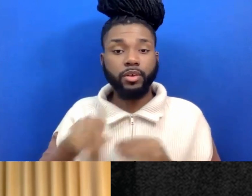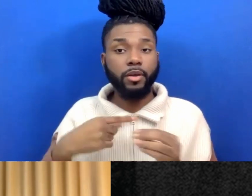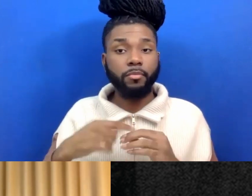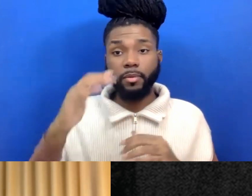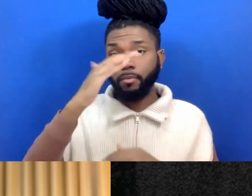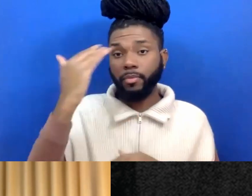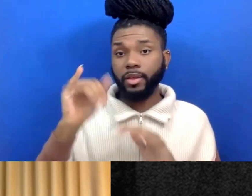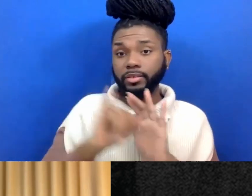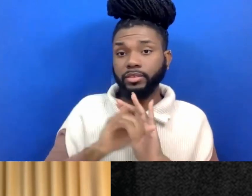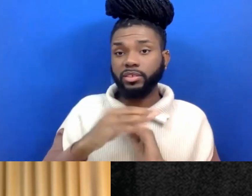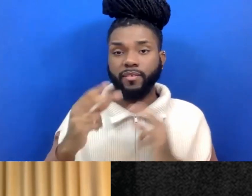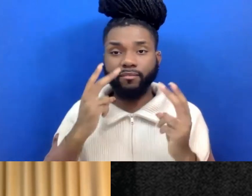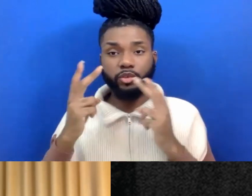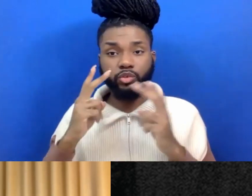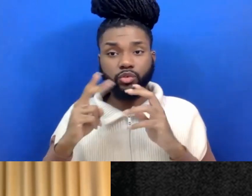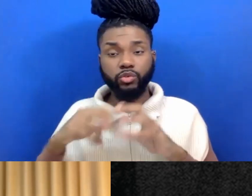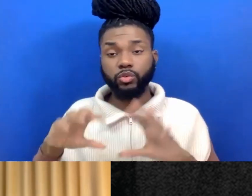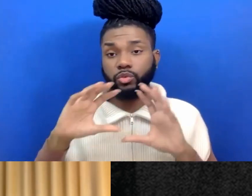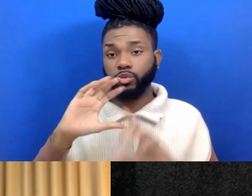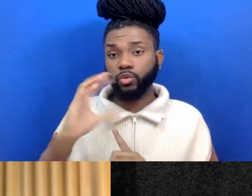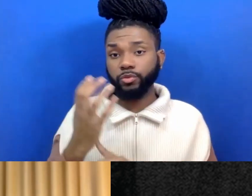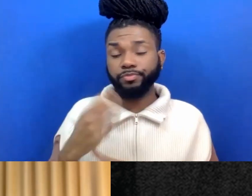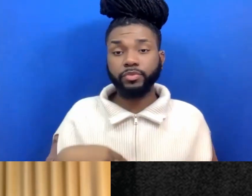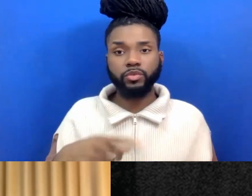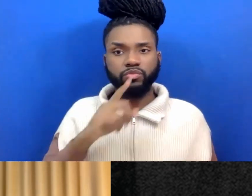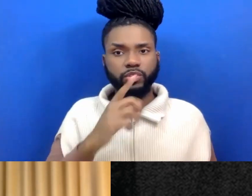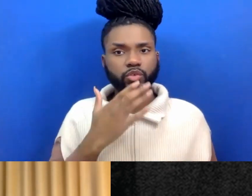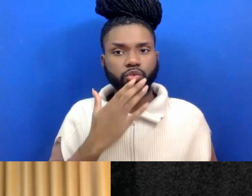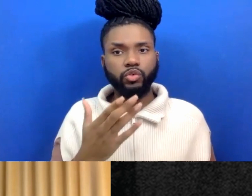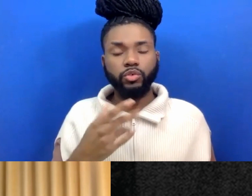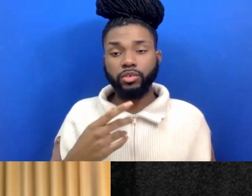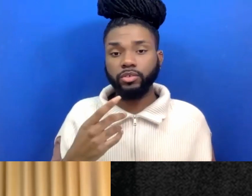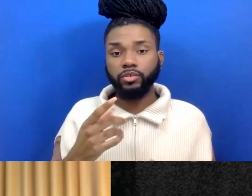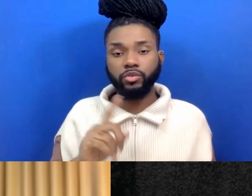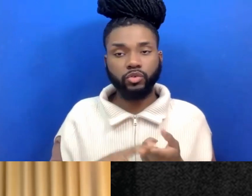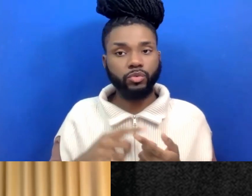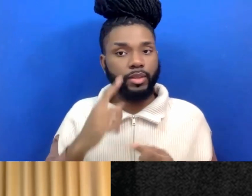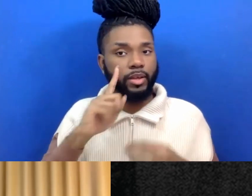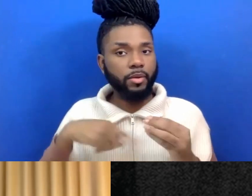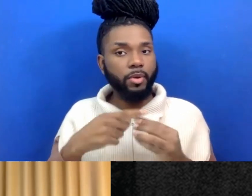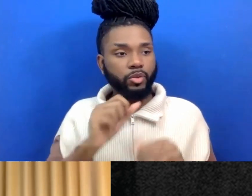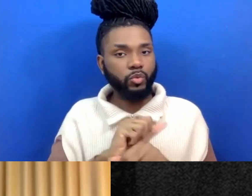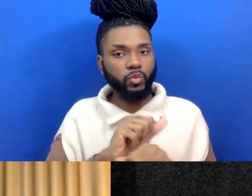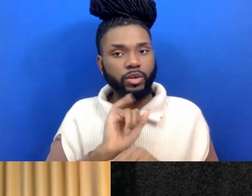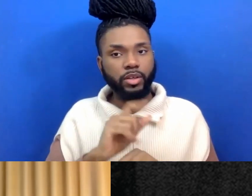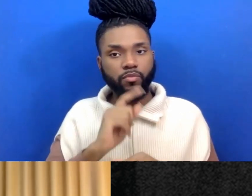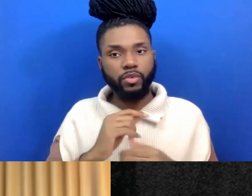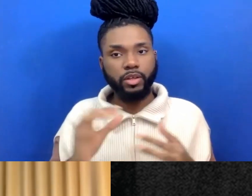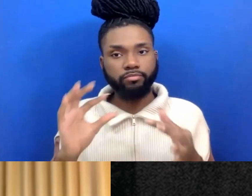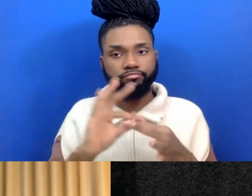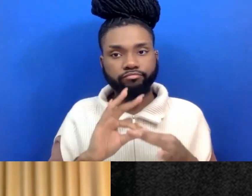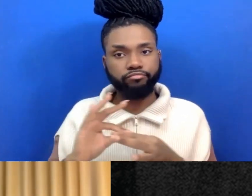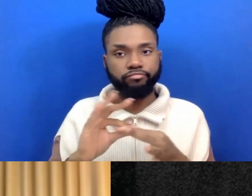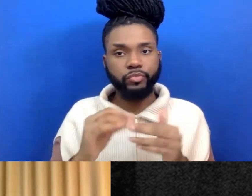culture. And it's been necessary and good to return to and tarry with these works that speak to each other, and to your